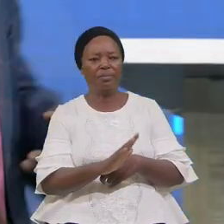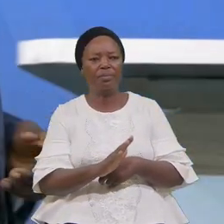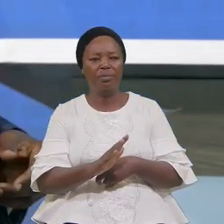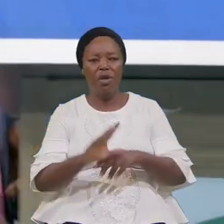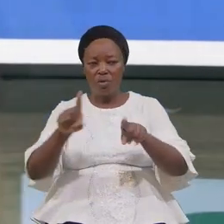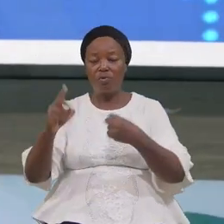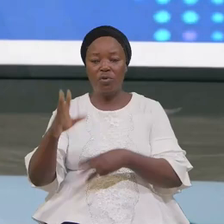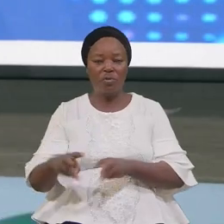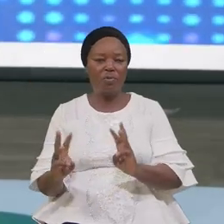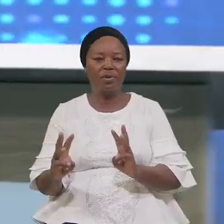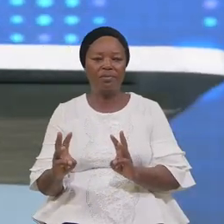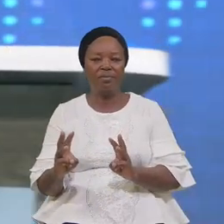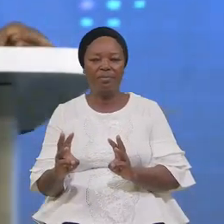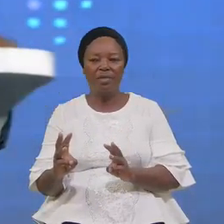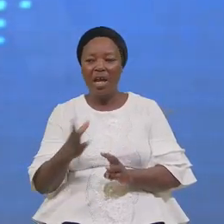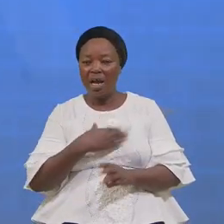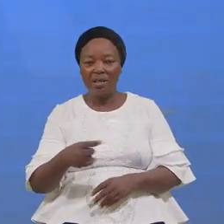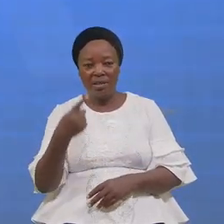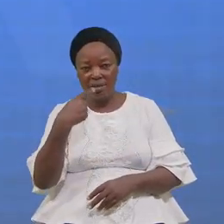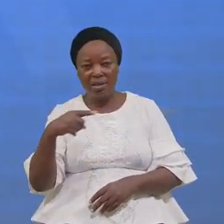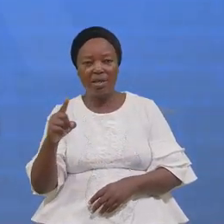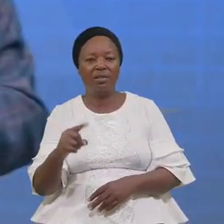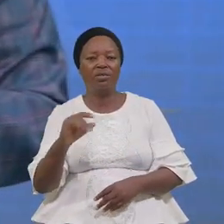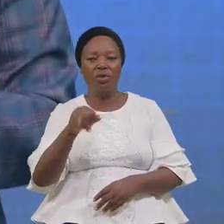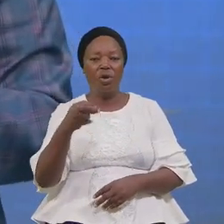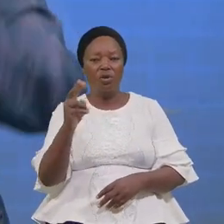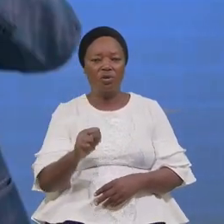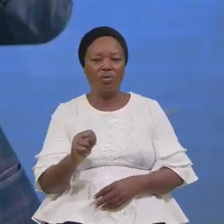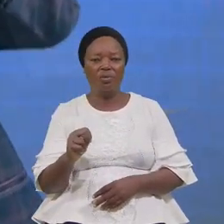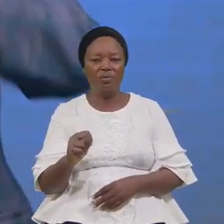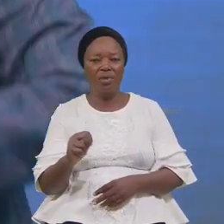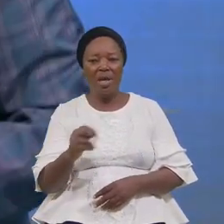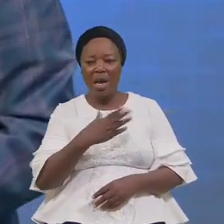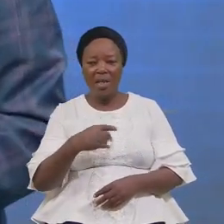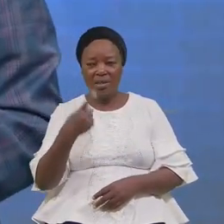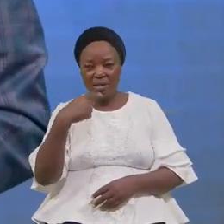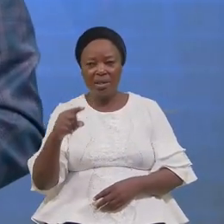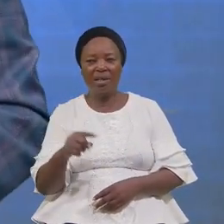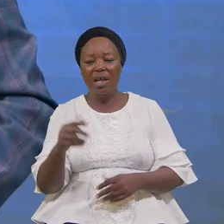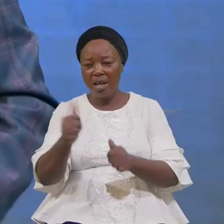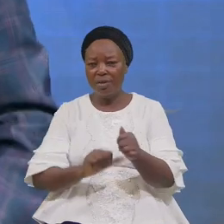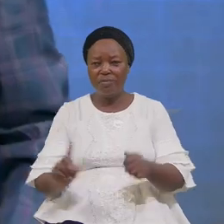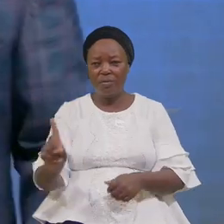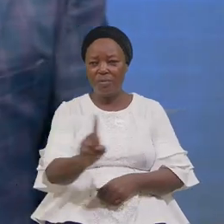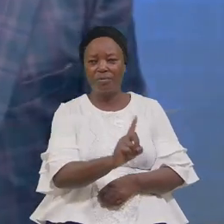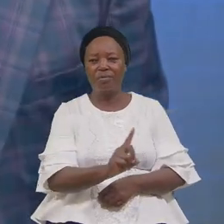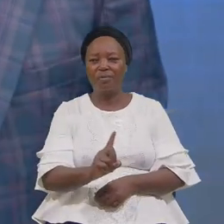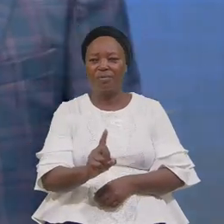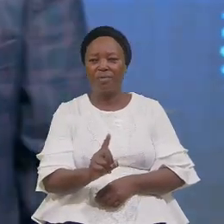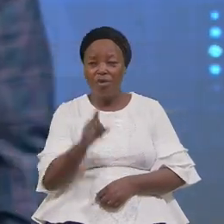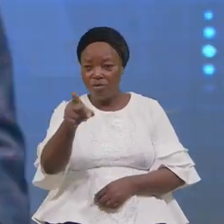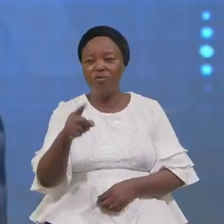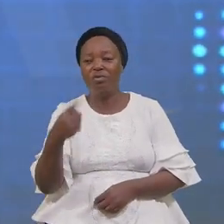way and tell John, and tell everyone, you tell